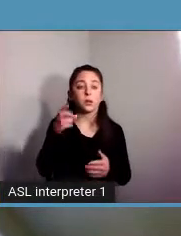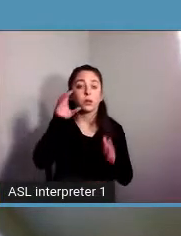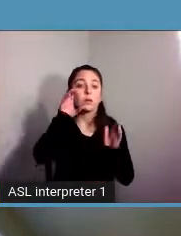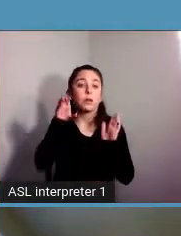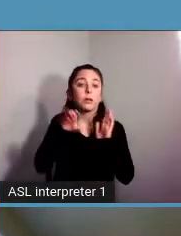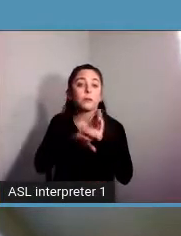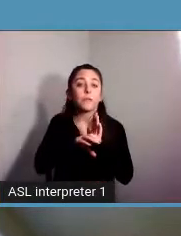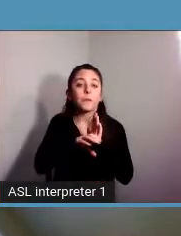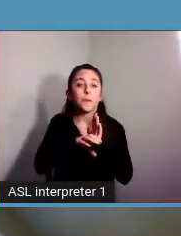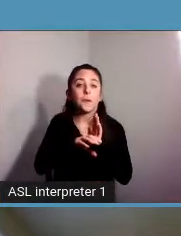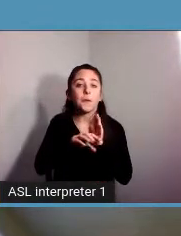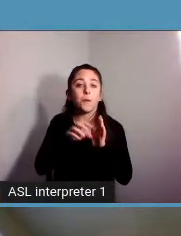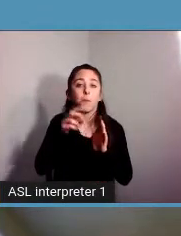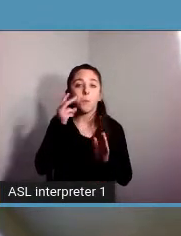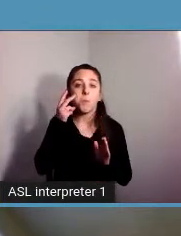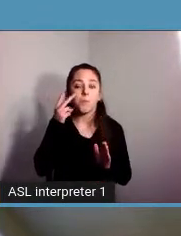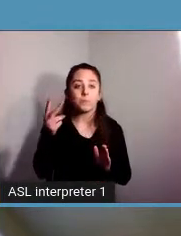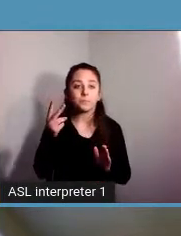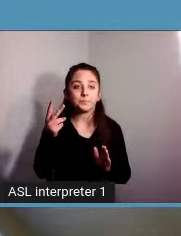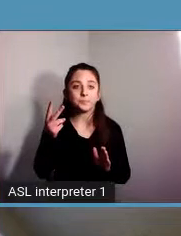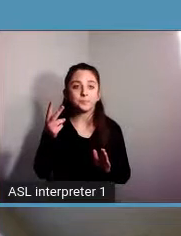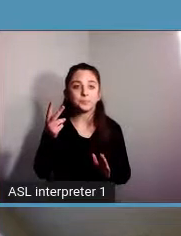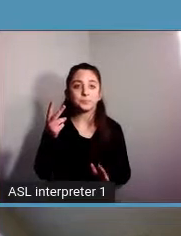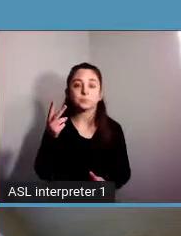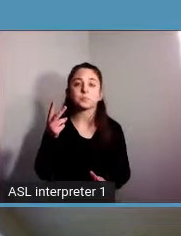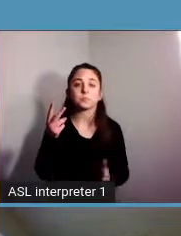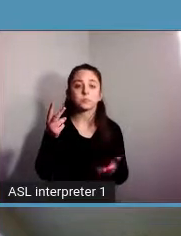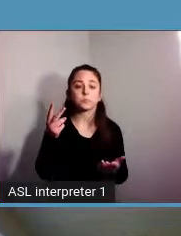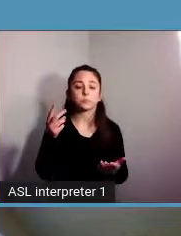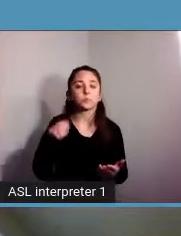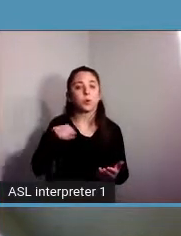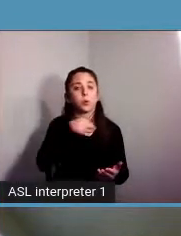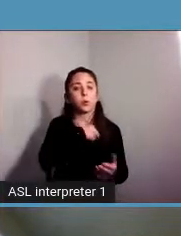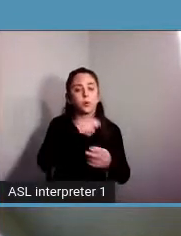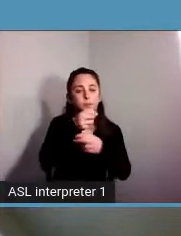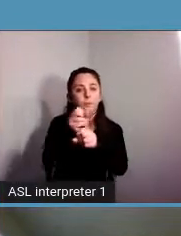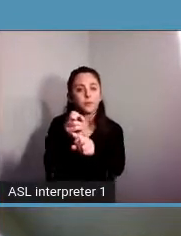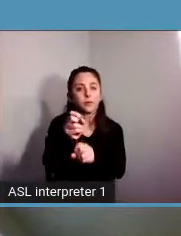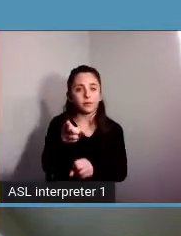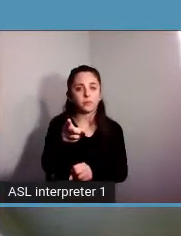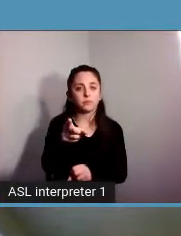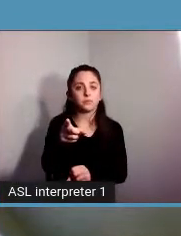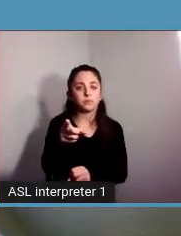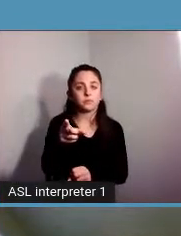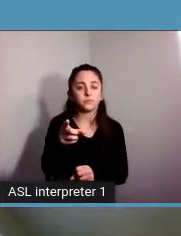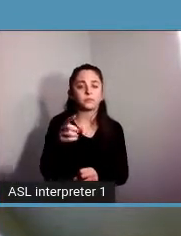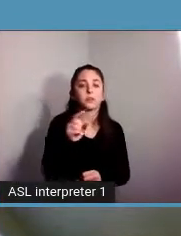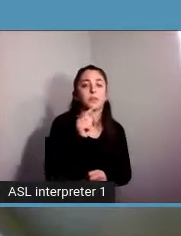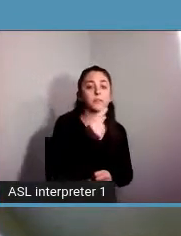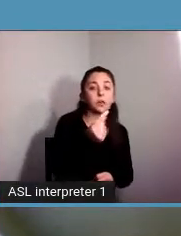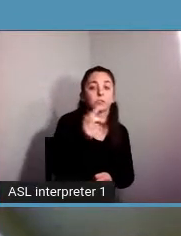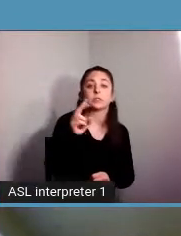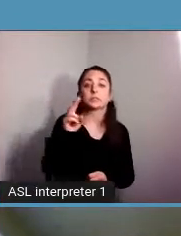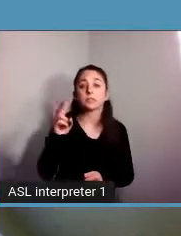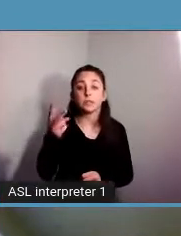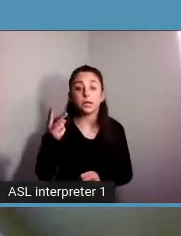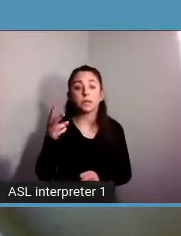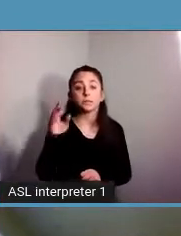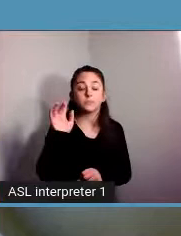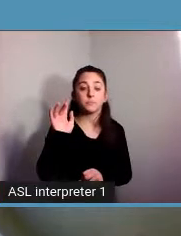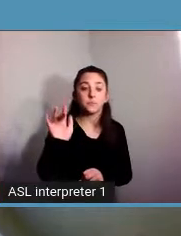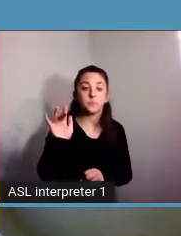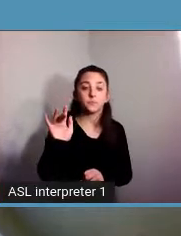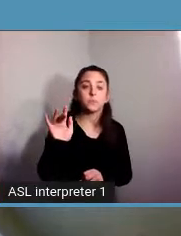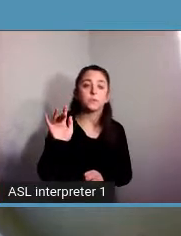this, or we created this actually. So there's the first back, and there's the second back,